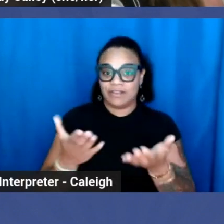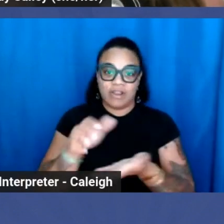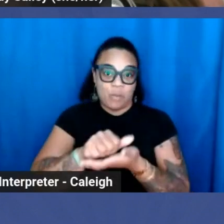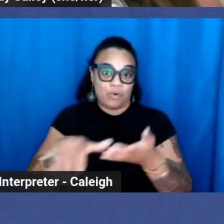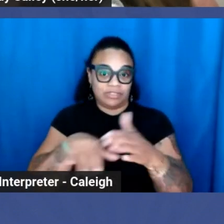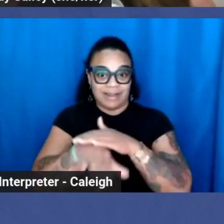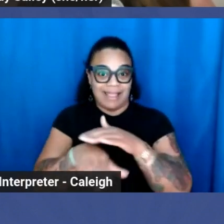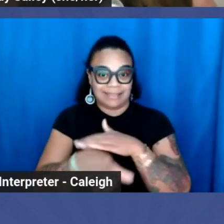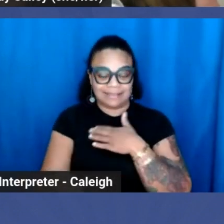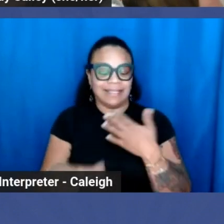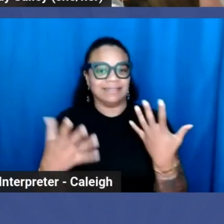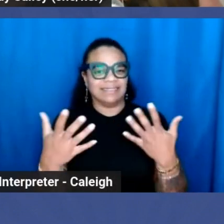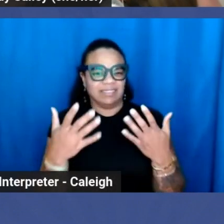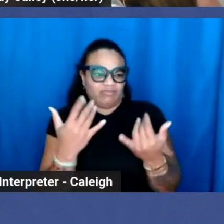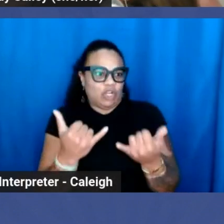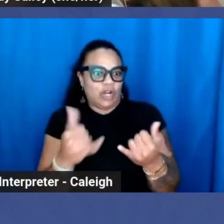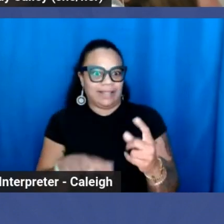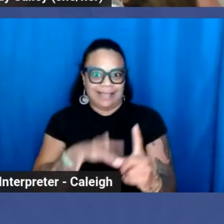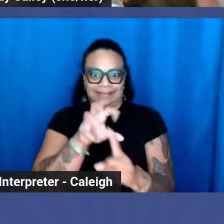is under attack